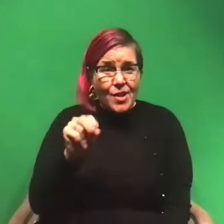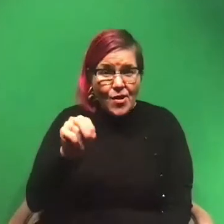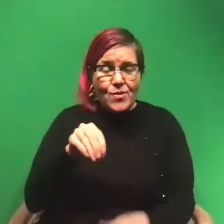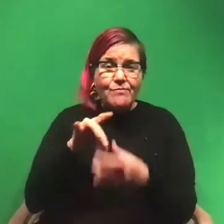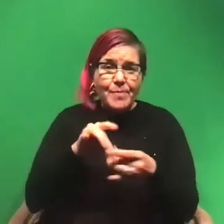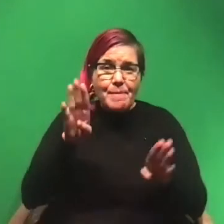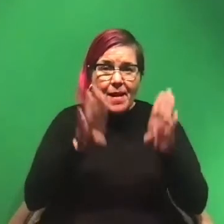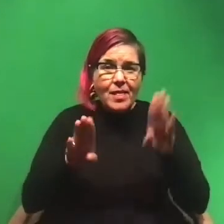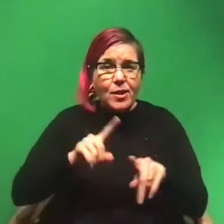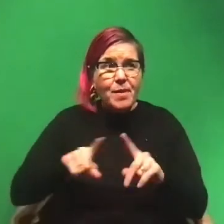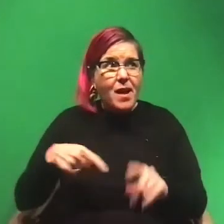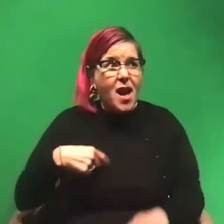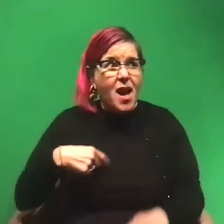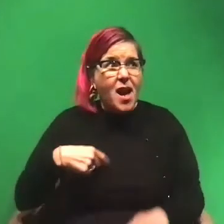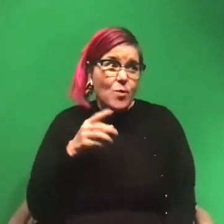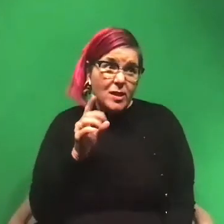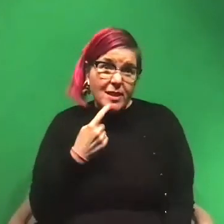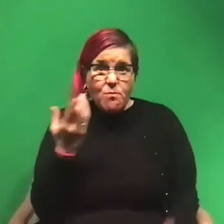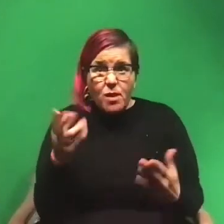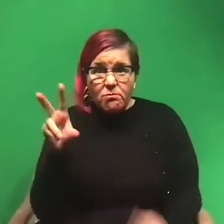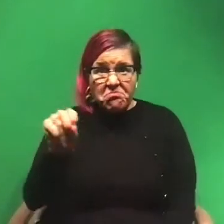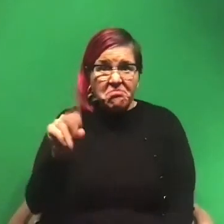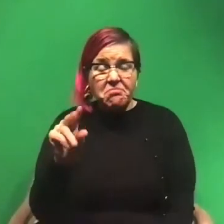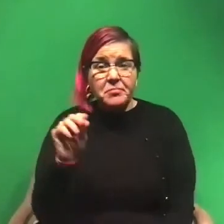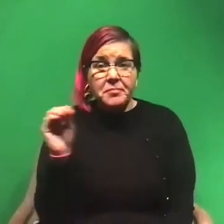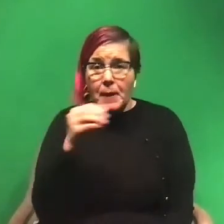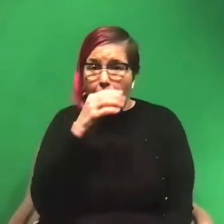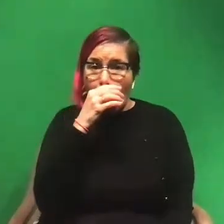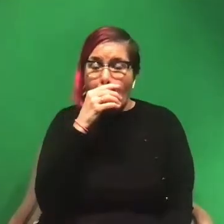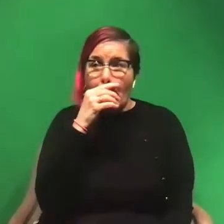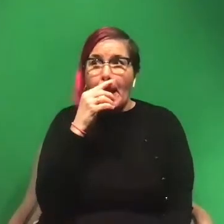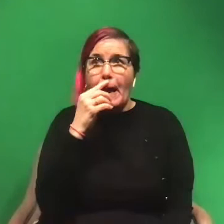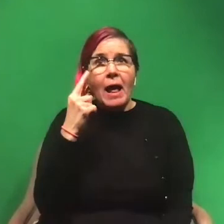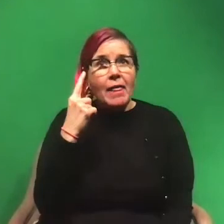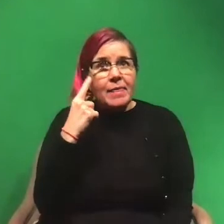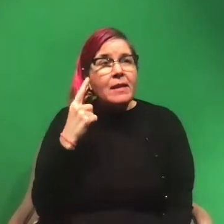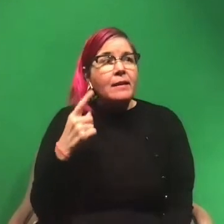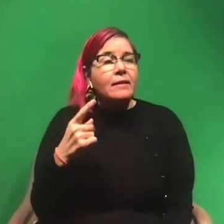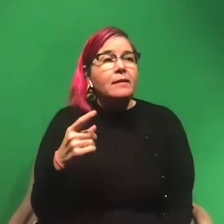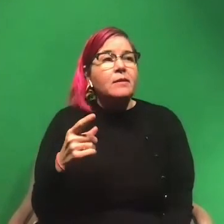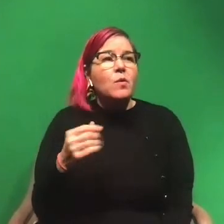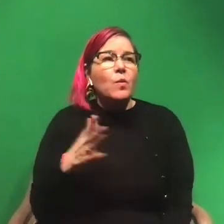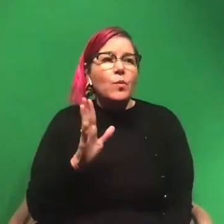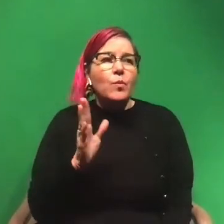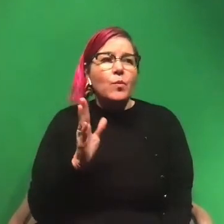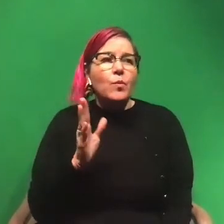but I will say probably in this case, no. I think at the very least, there's going to be some